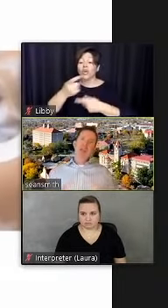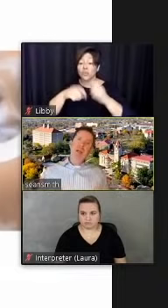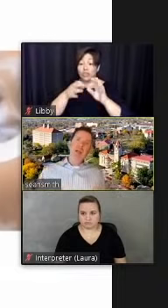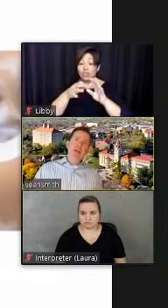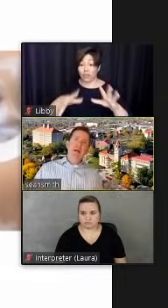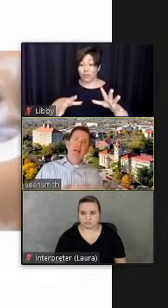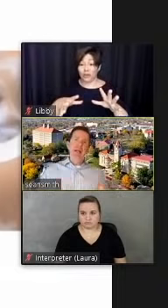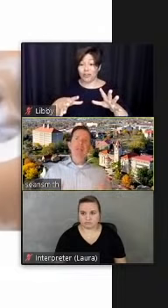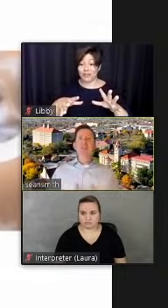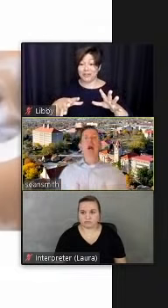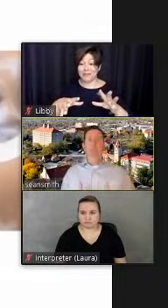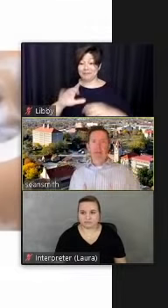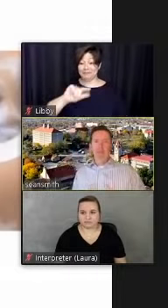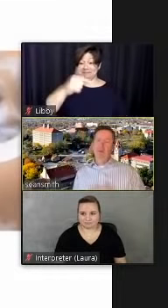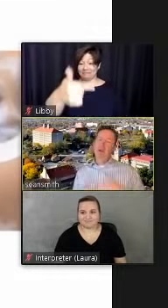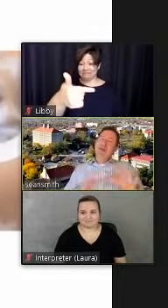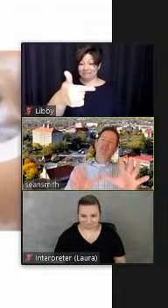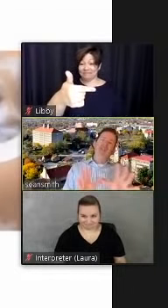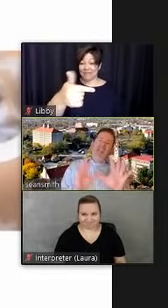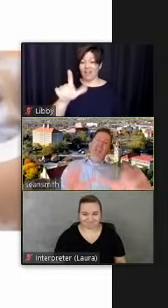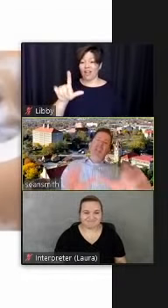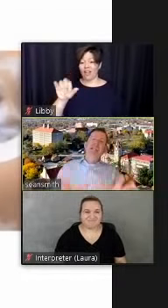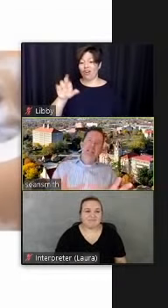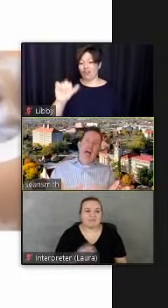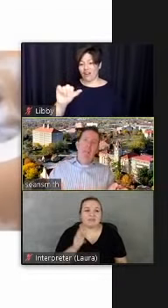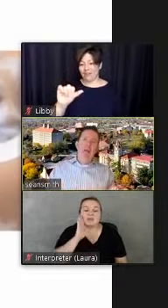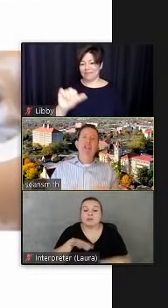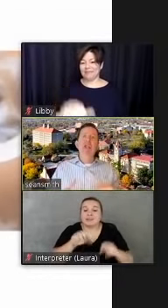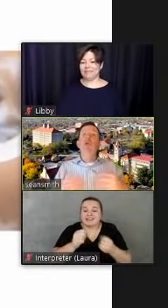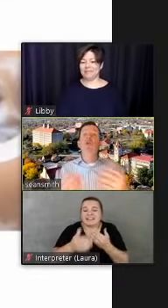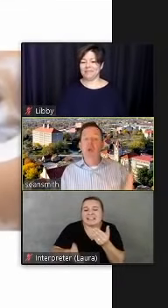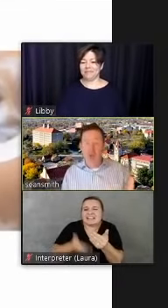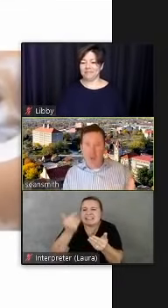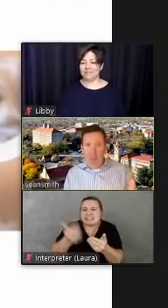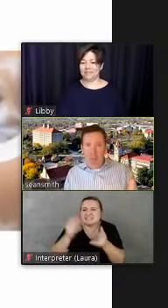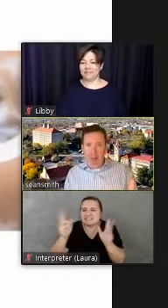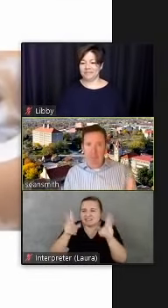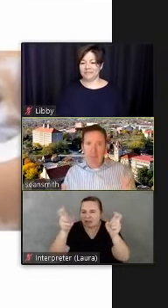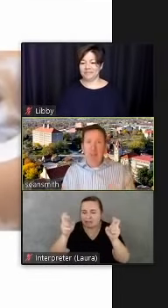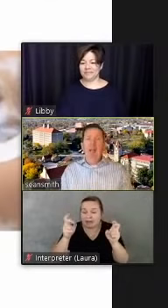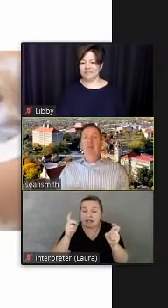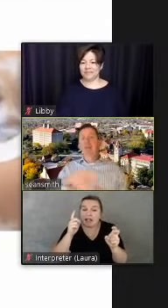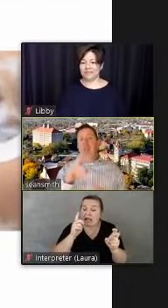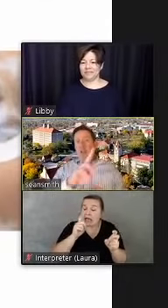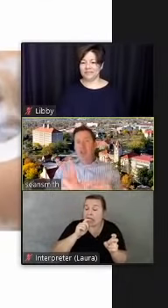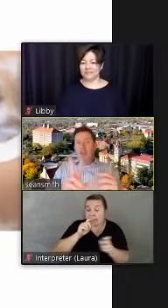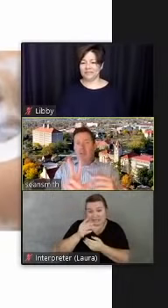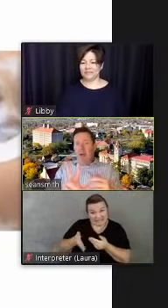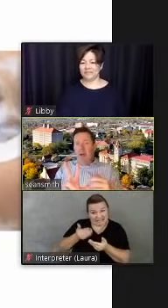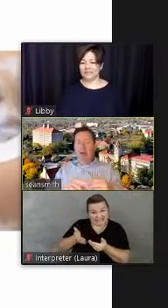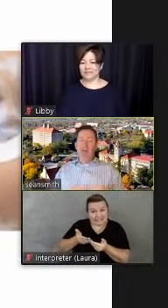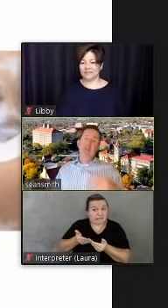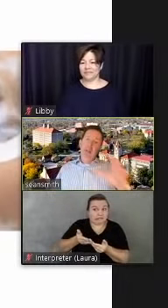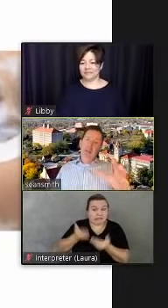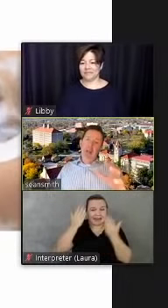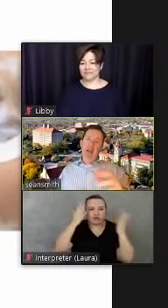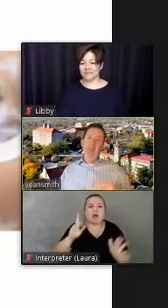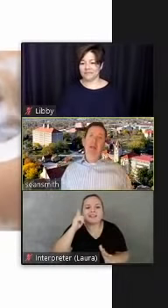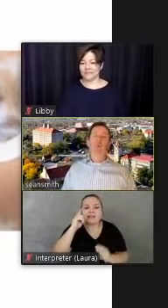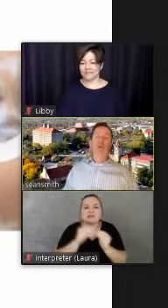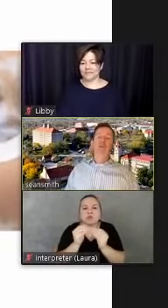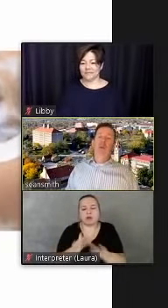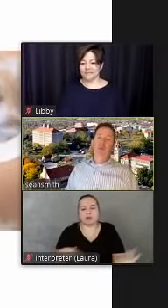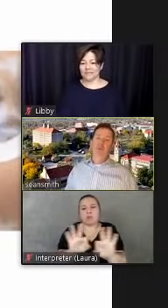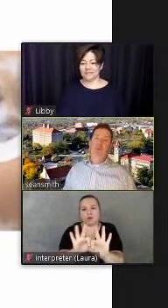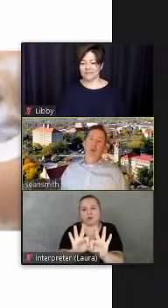let's take an easy topic. Well, I'm not sure if it's an easy topic. It's a critical topic. I'm going to take it in two different areas and kind of make